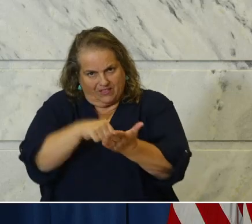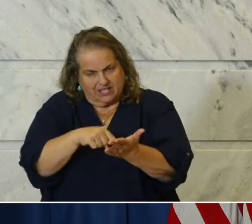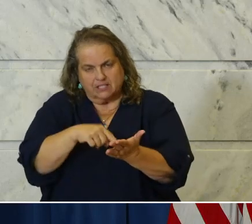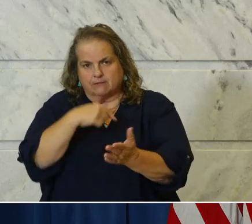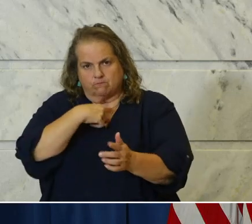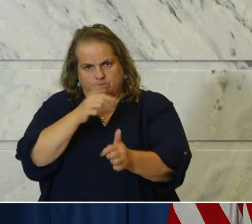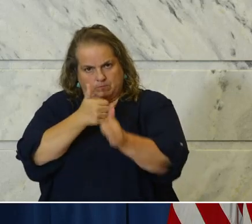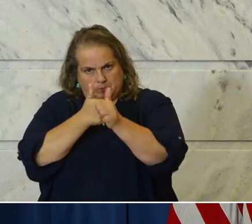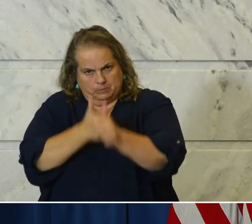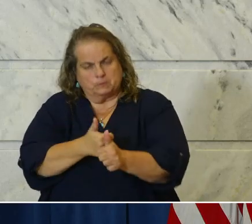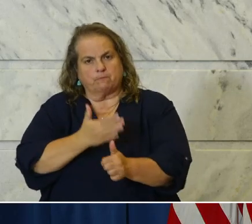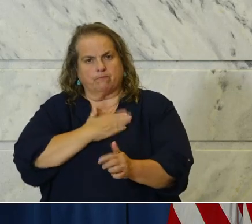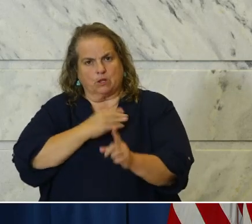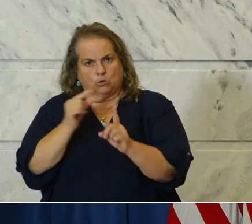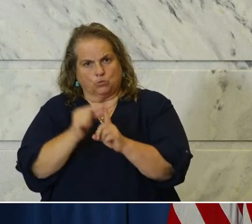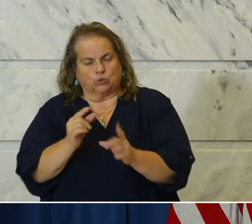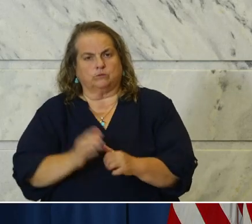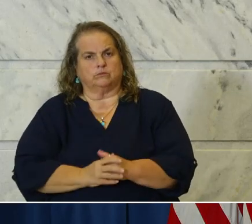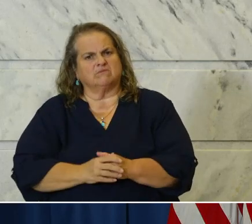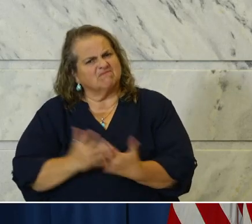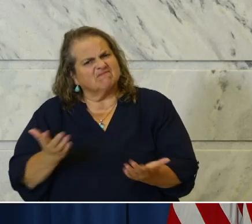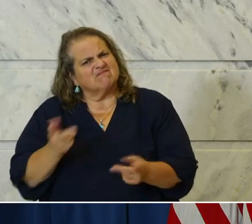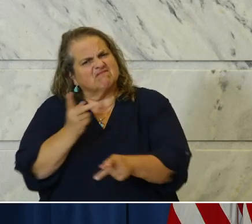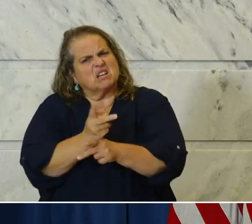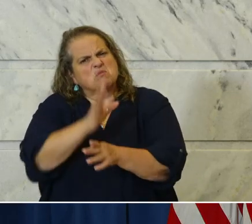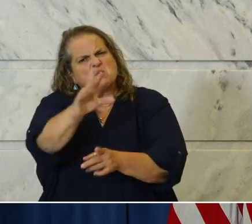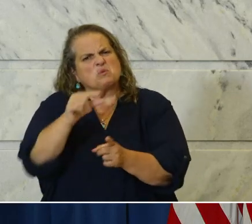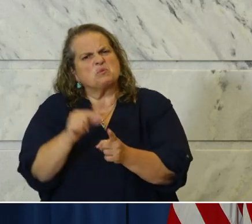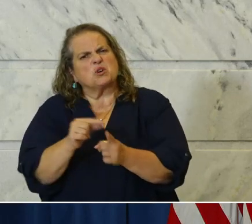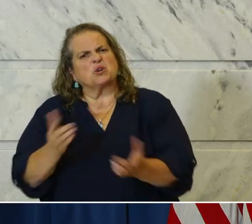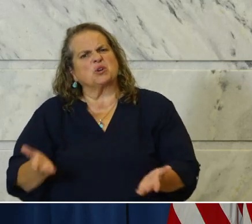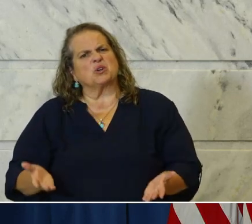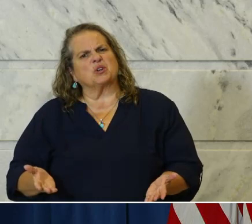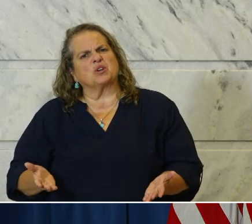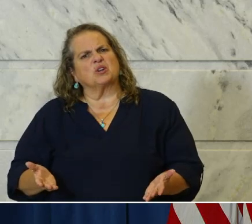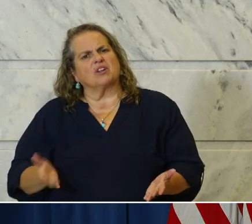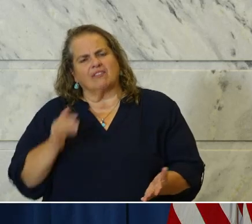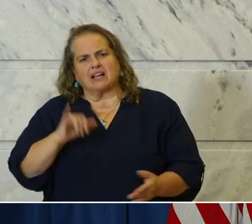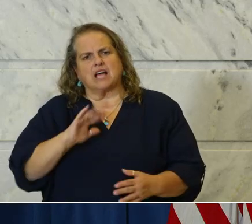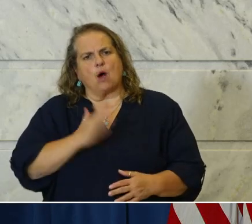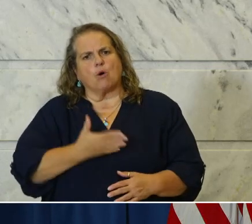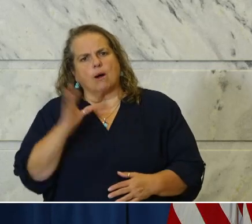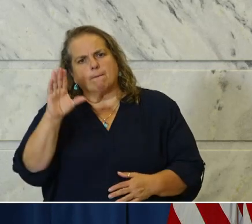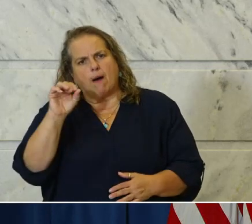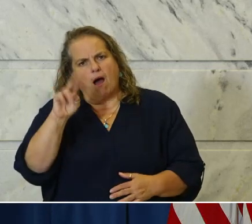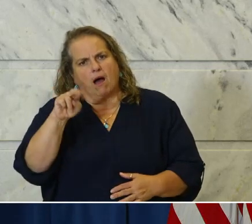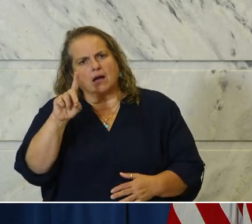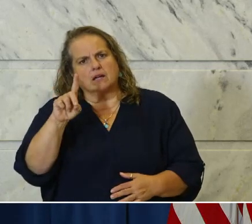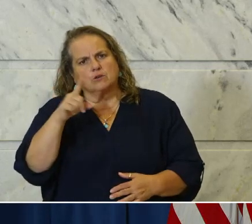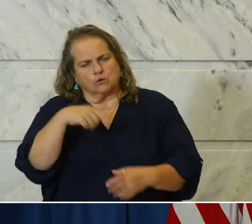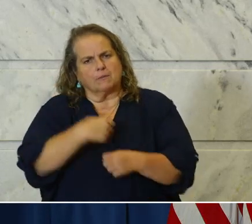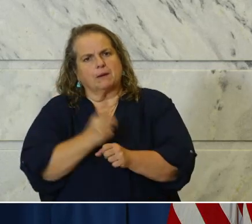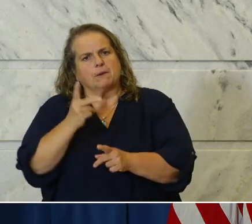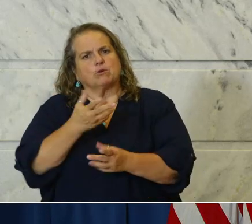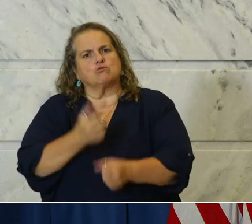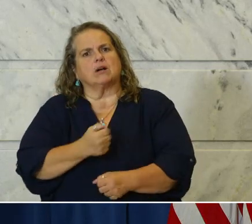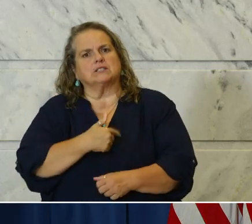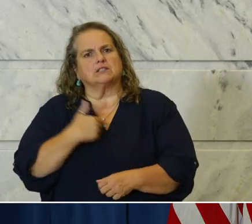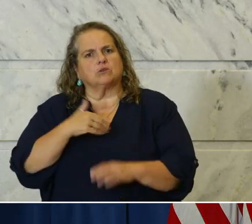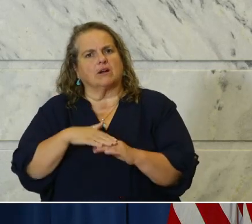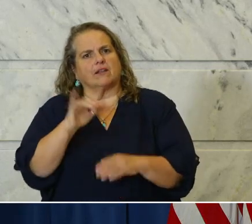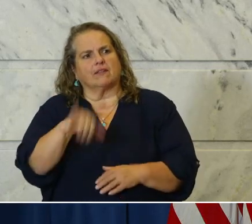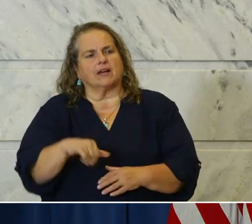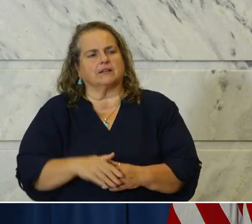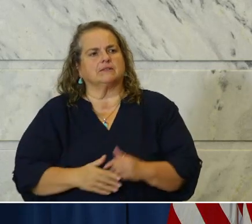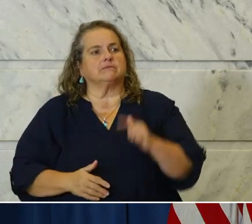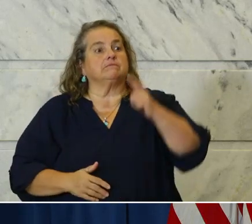again, you ought to keep your word. I mean, that's our bond. That's what should make people trust us.